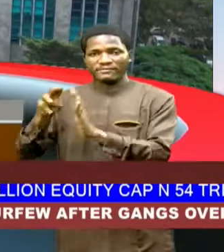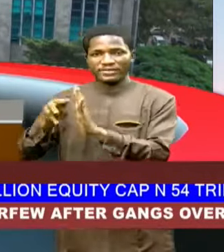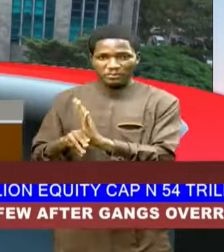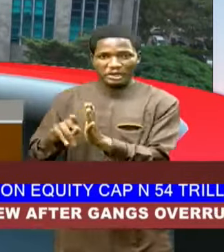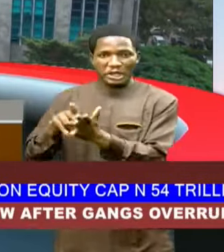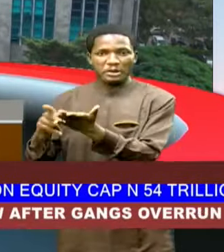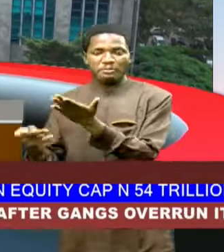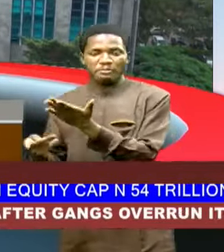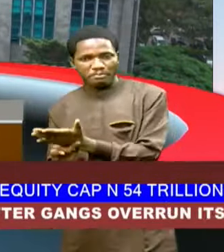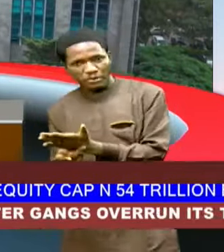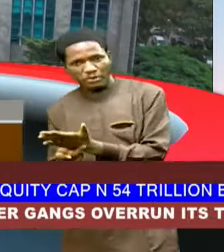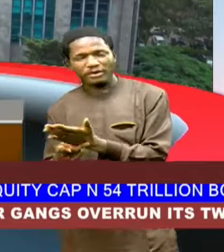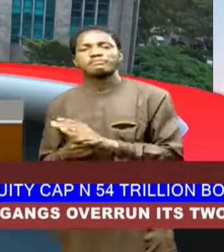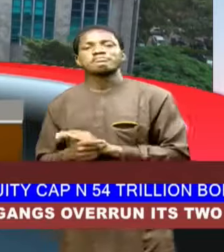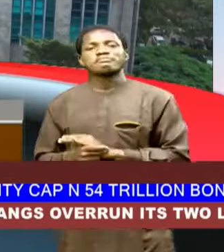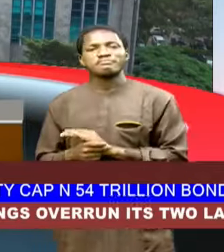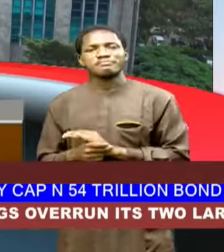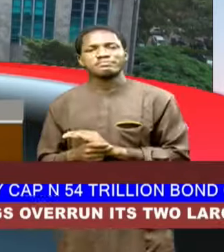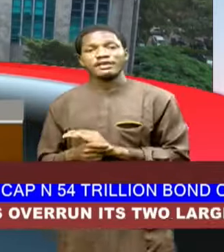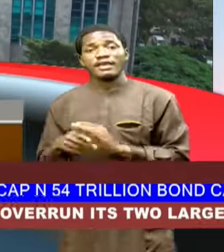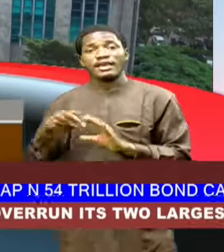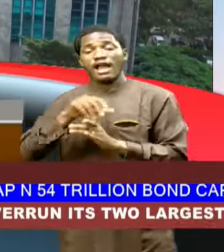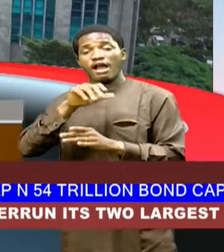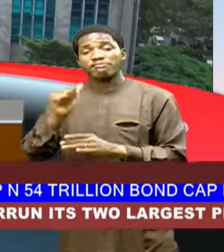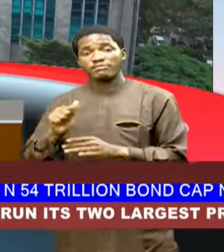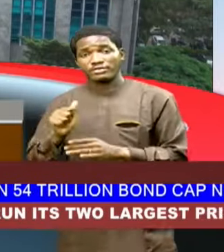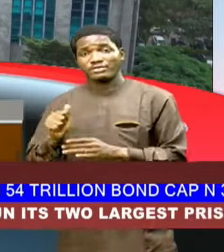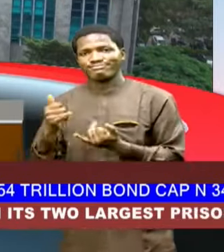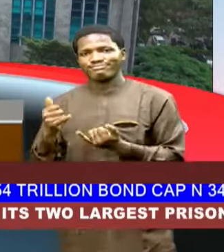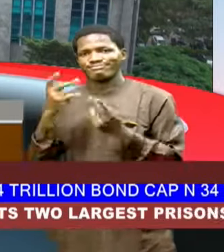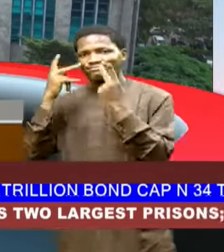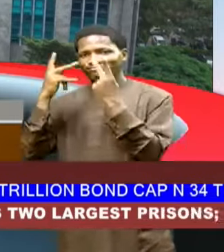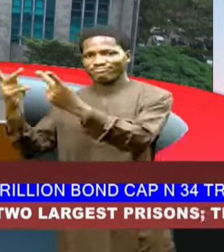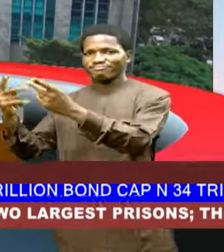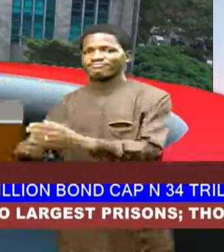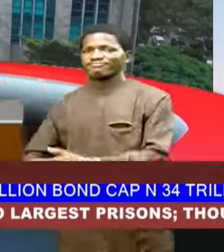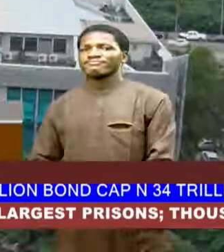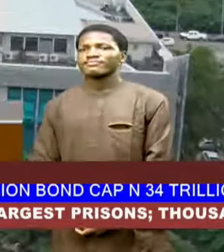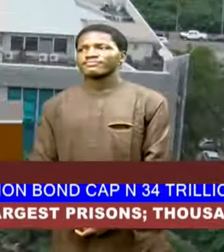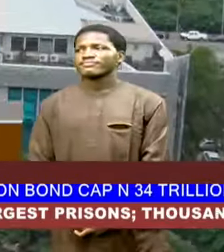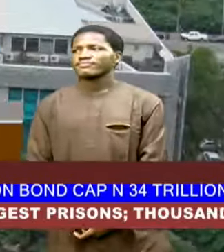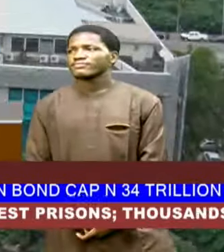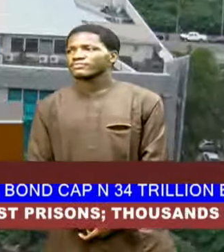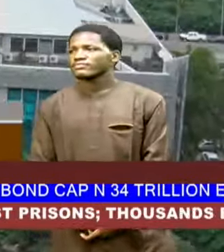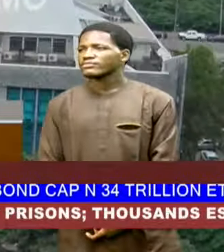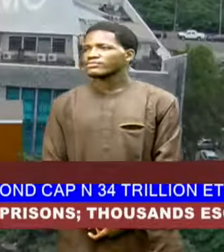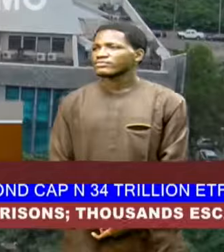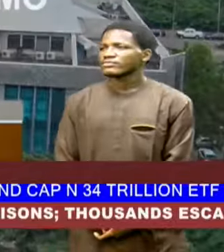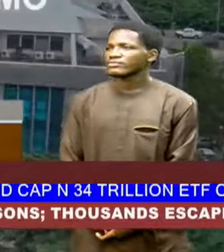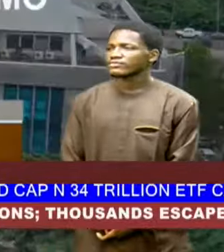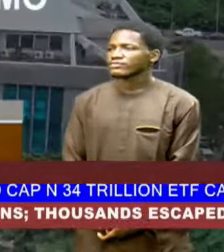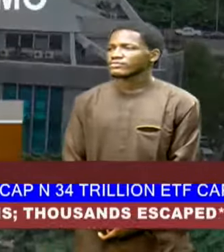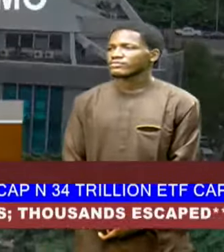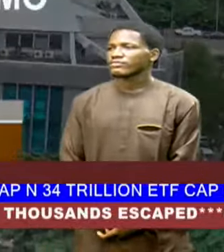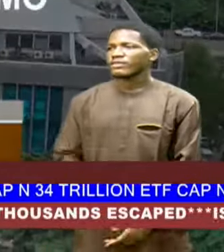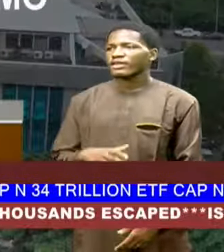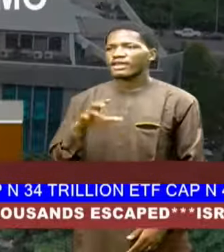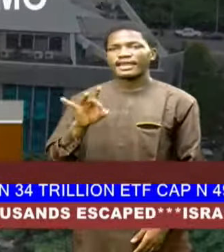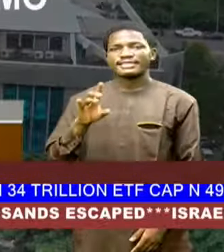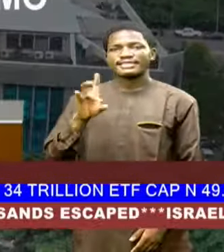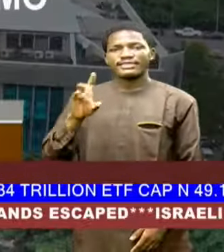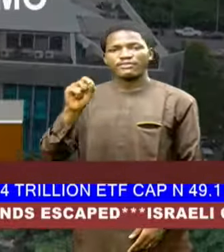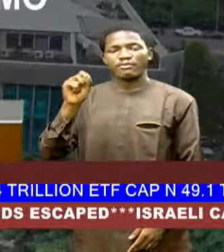Fund, IMF, and WIFM in Abuja. Musa Abubakar reports. The 87.91 trillion